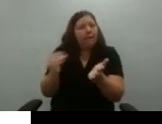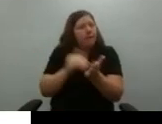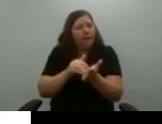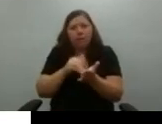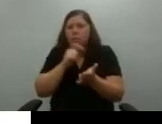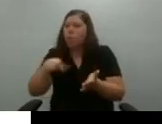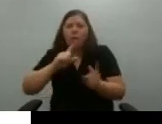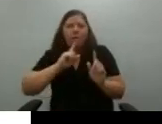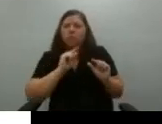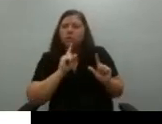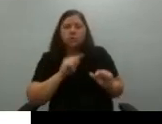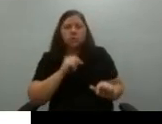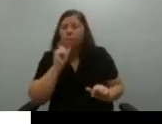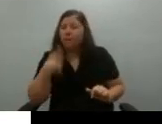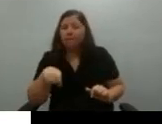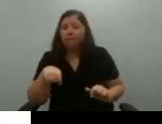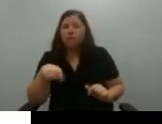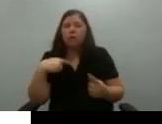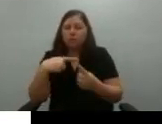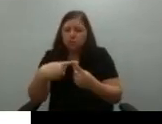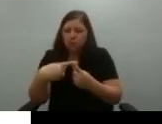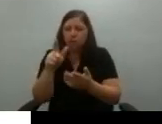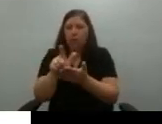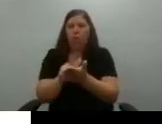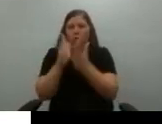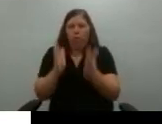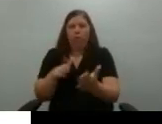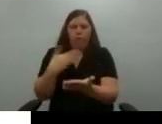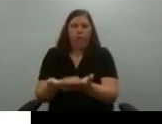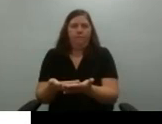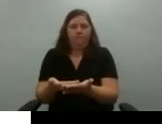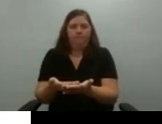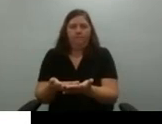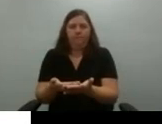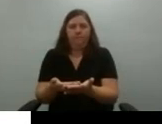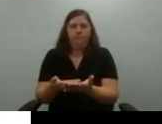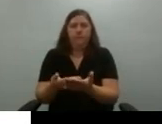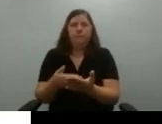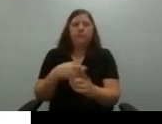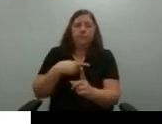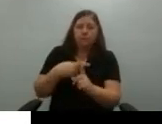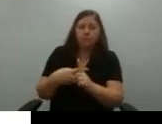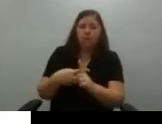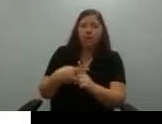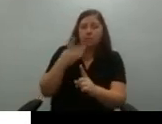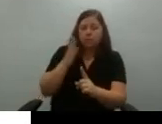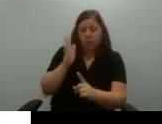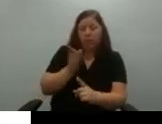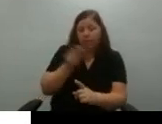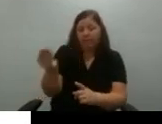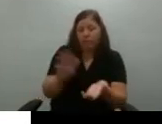any questions until you have an attorney. They will also give you copies of any charging documents,